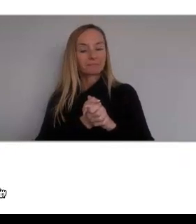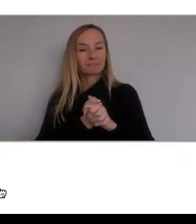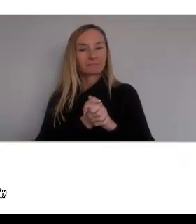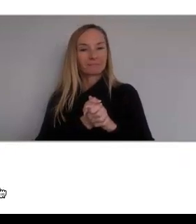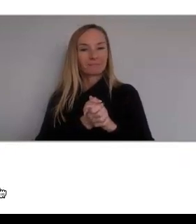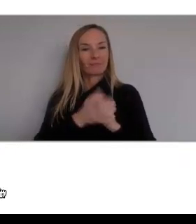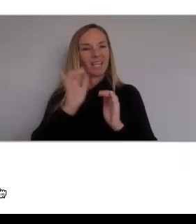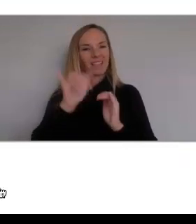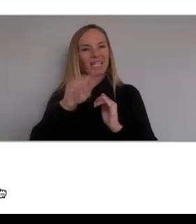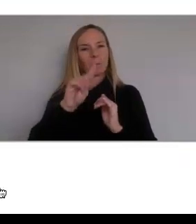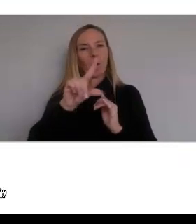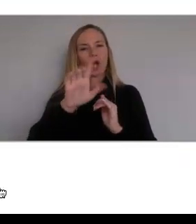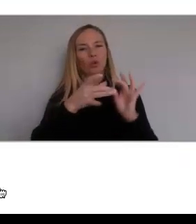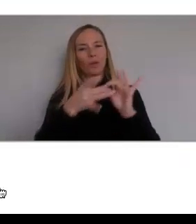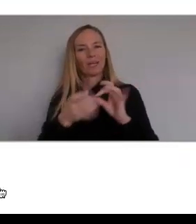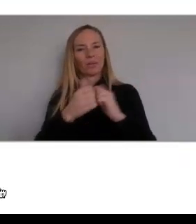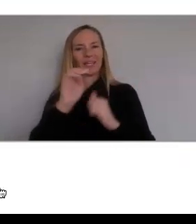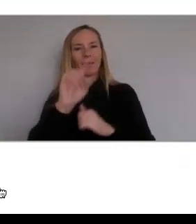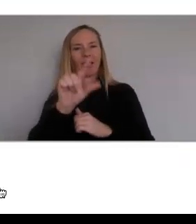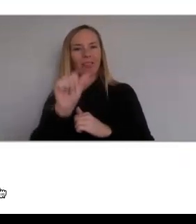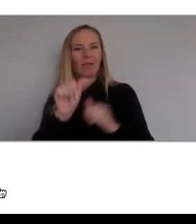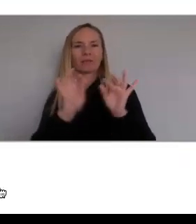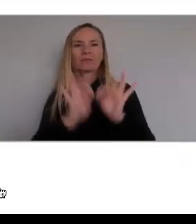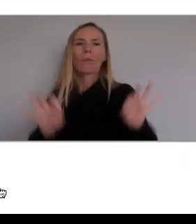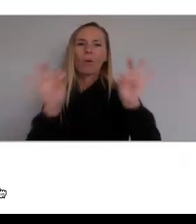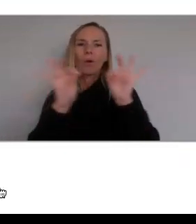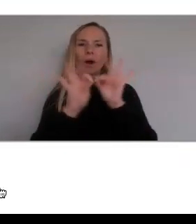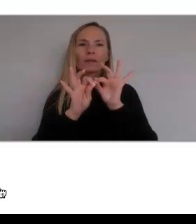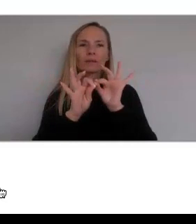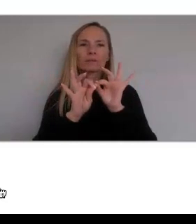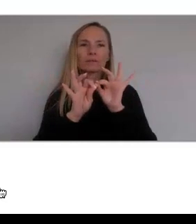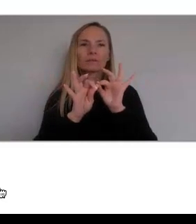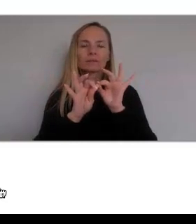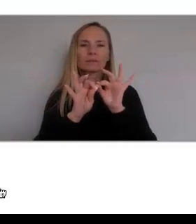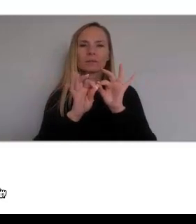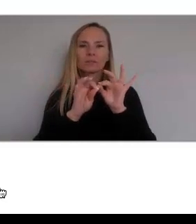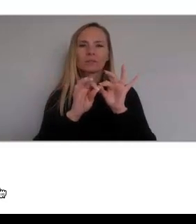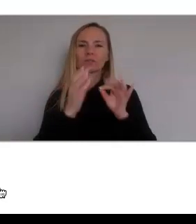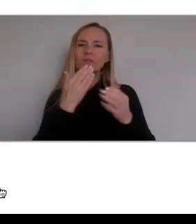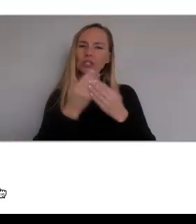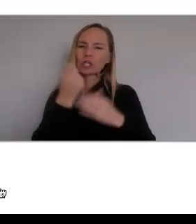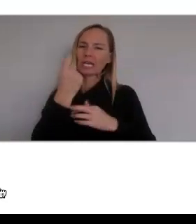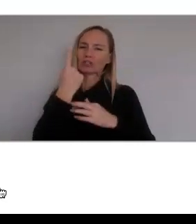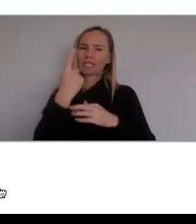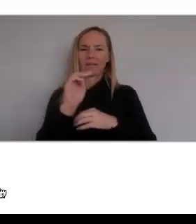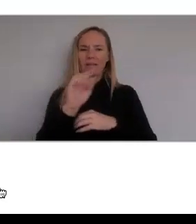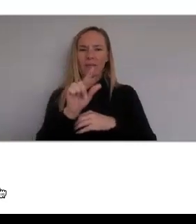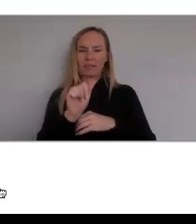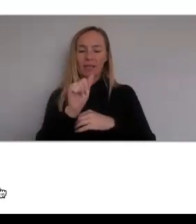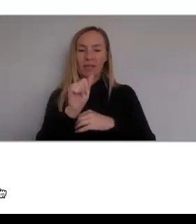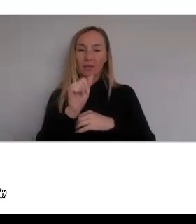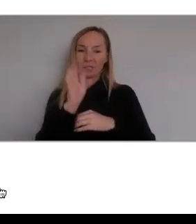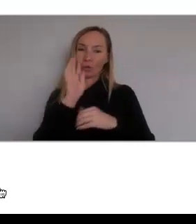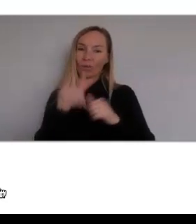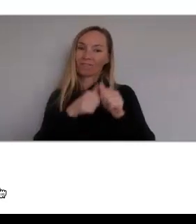this module on MLA. It's really important that you get a good grasp on MLA because it will follow